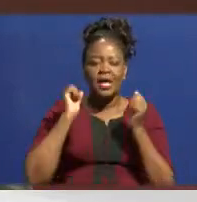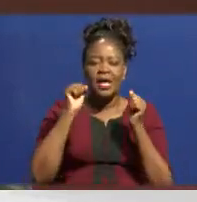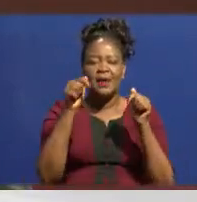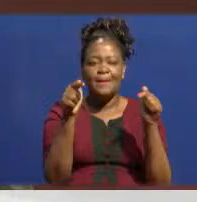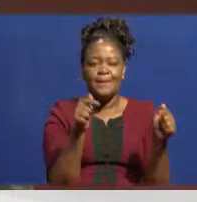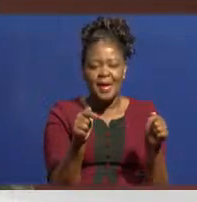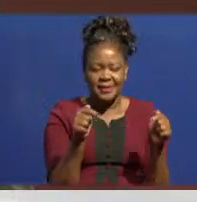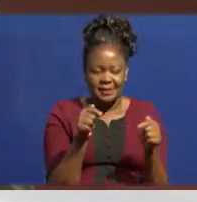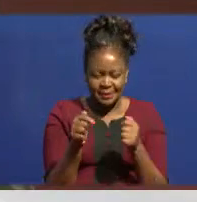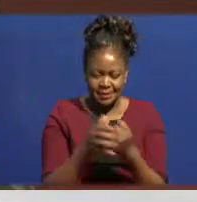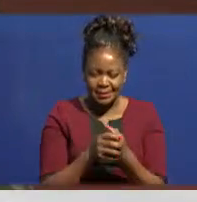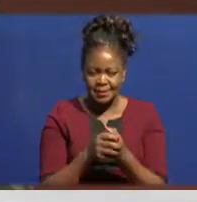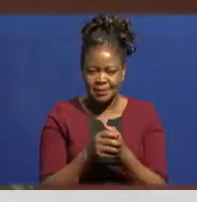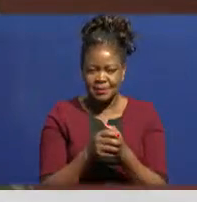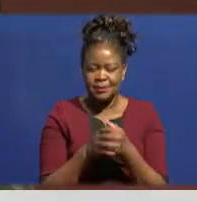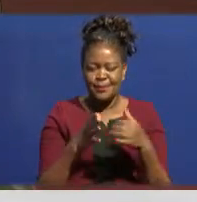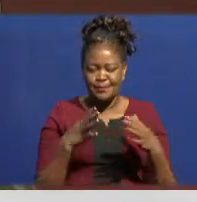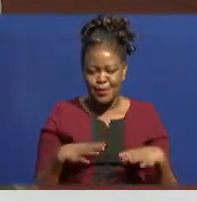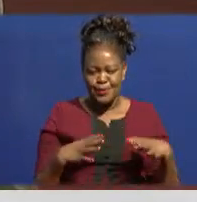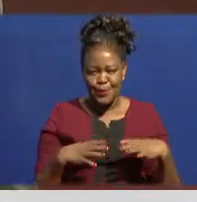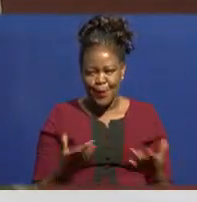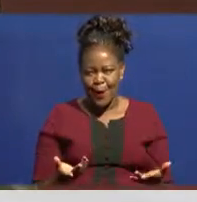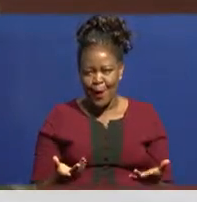manage personnel of